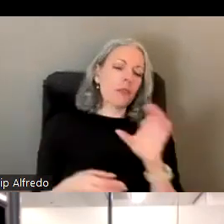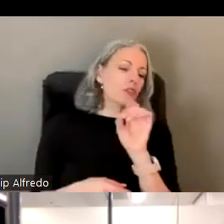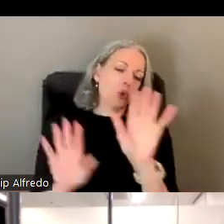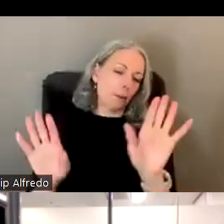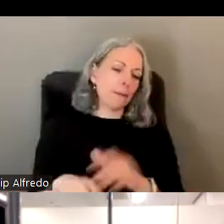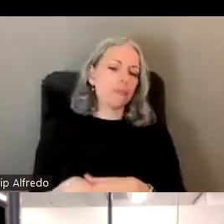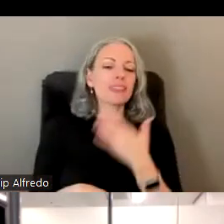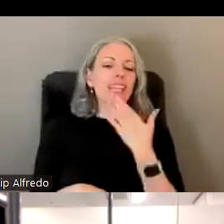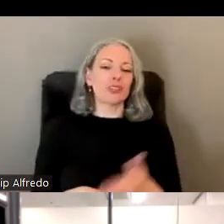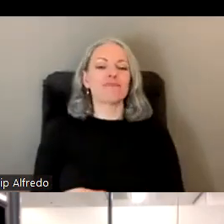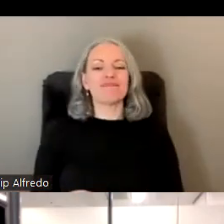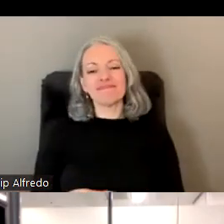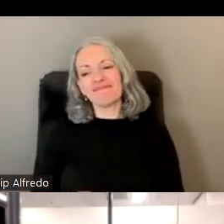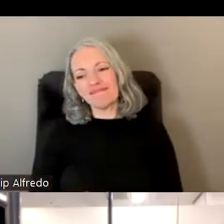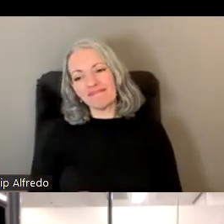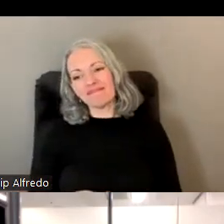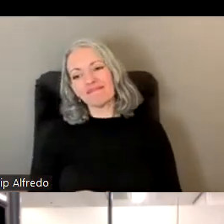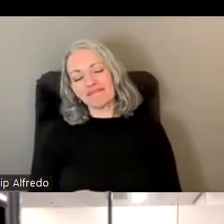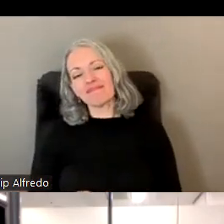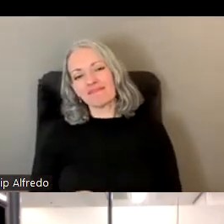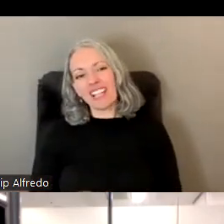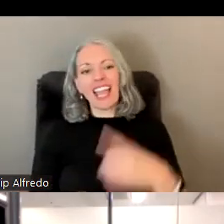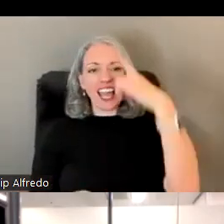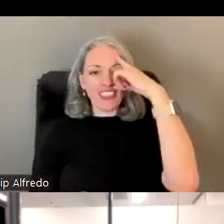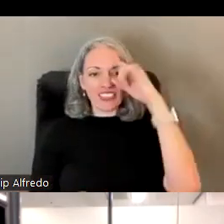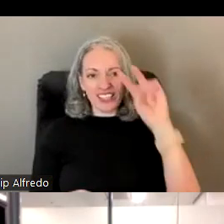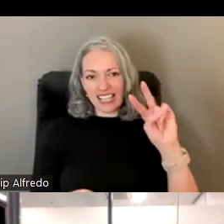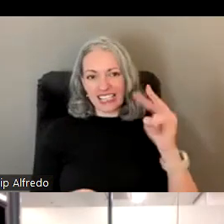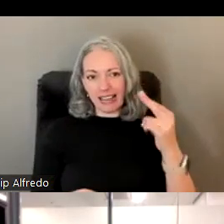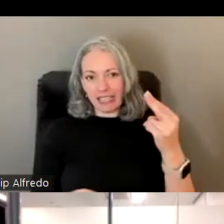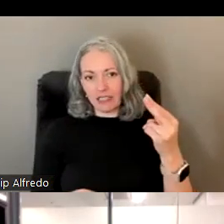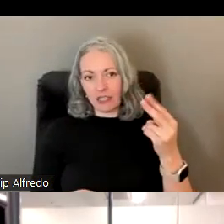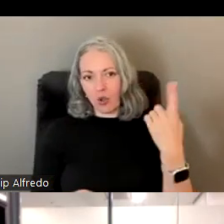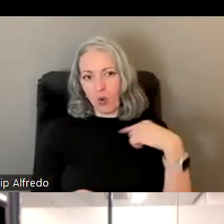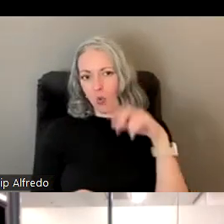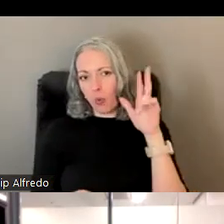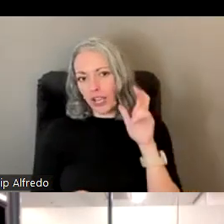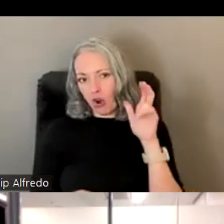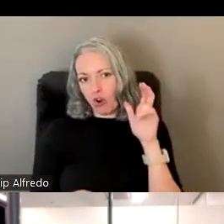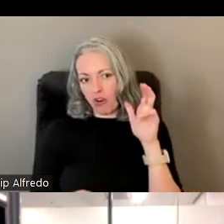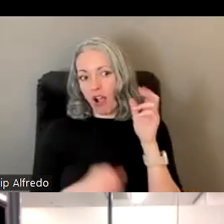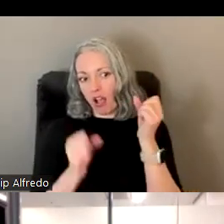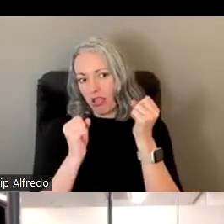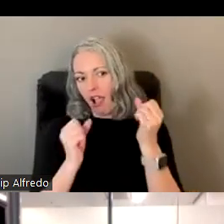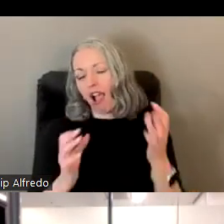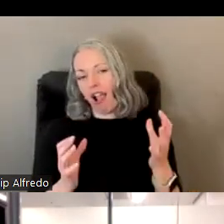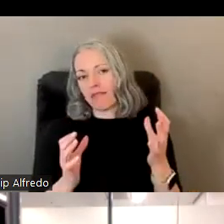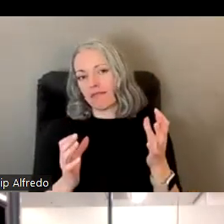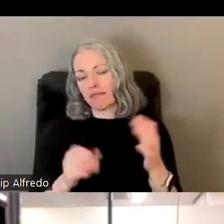you. Yeah. And then I think the second one we heard a lot about was